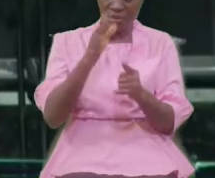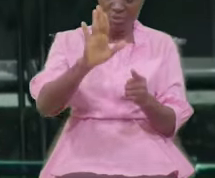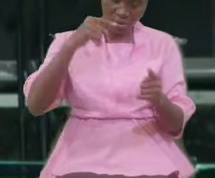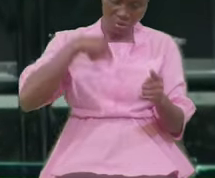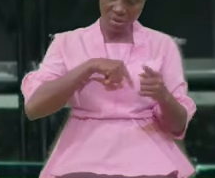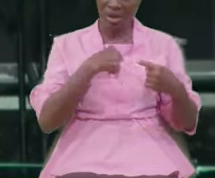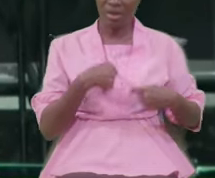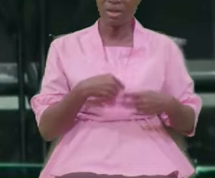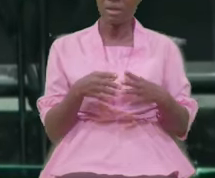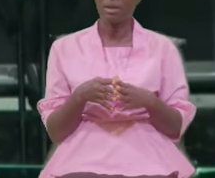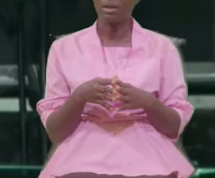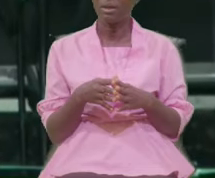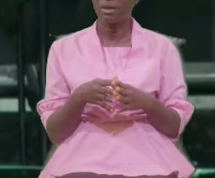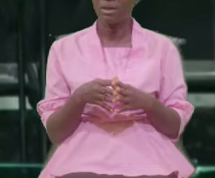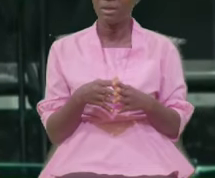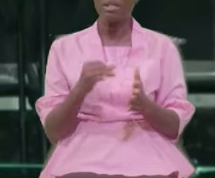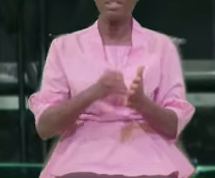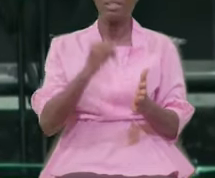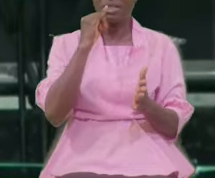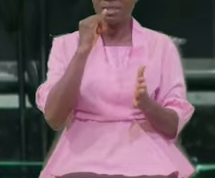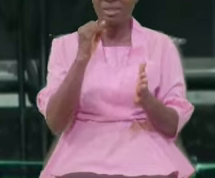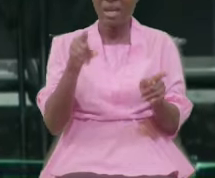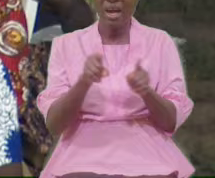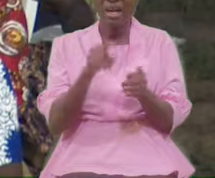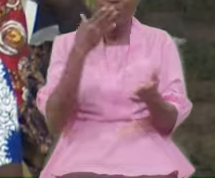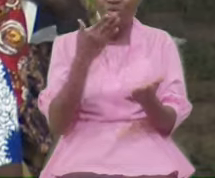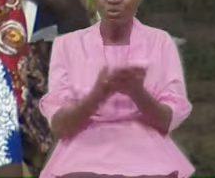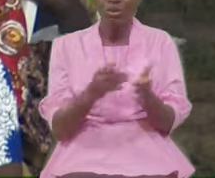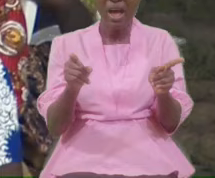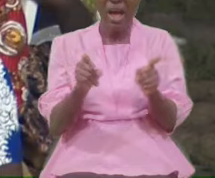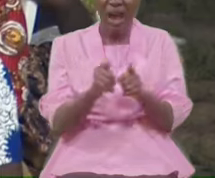heart as good as it has happen